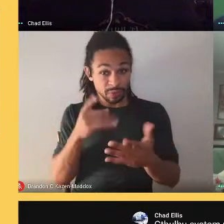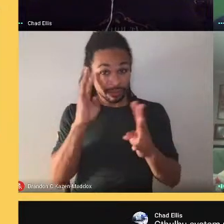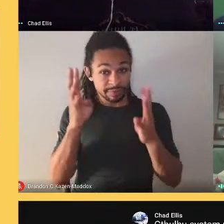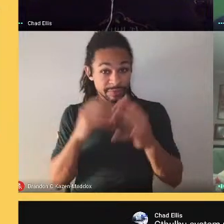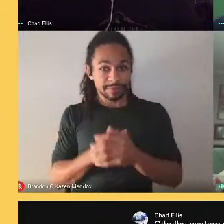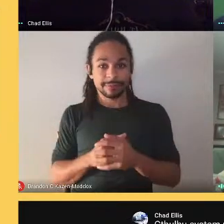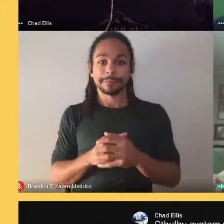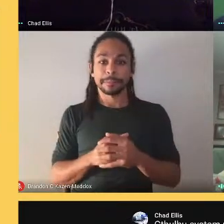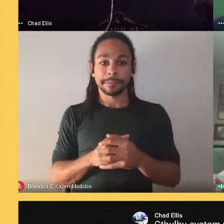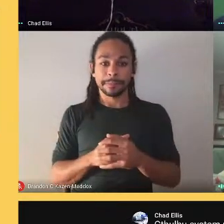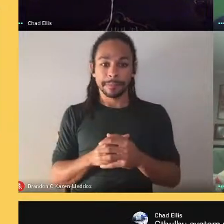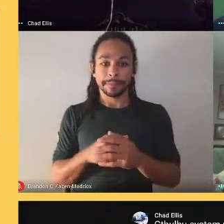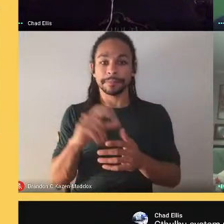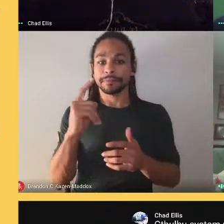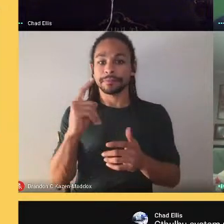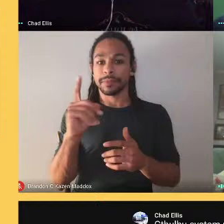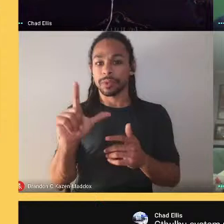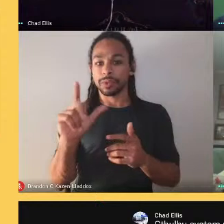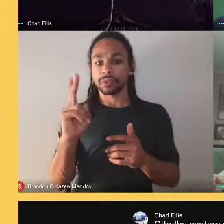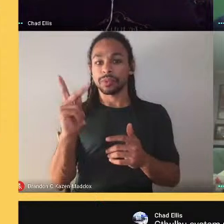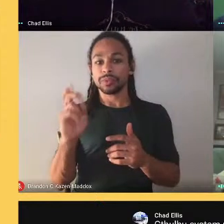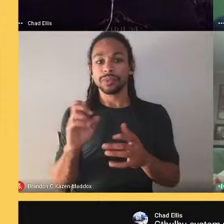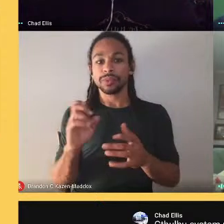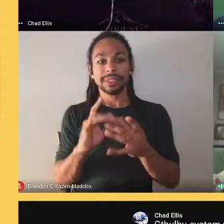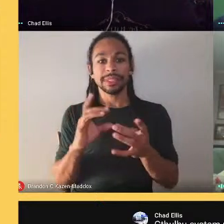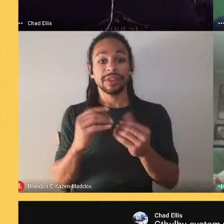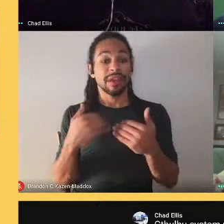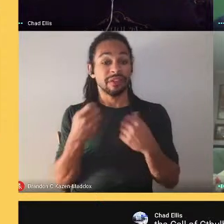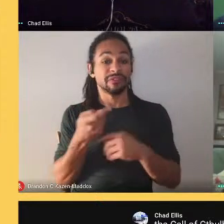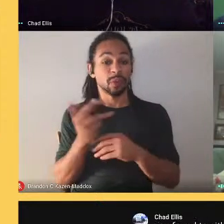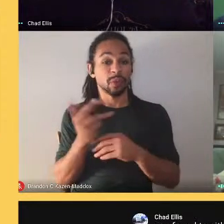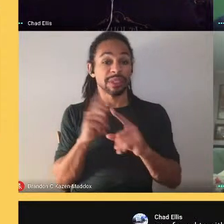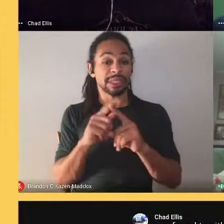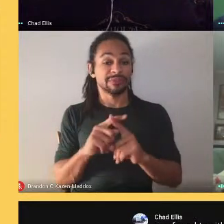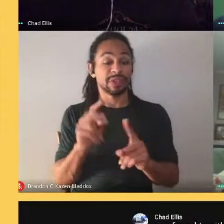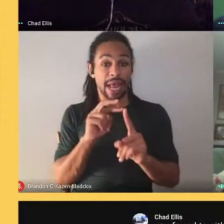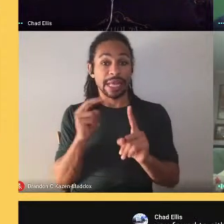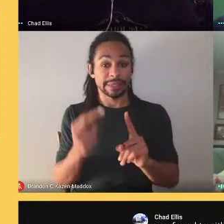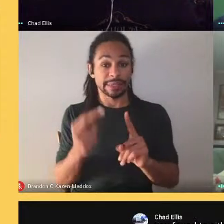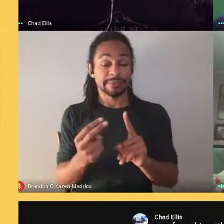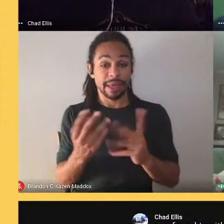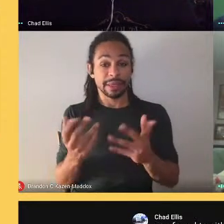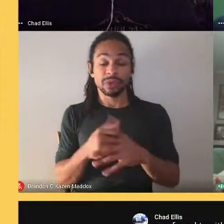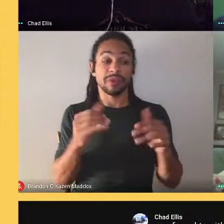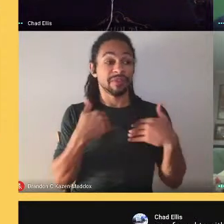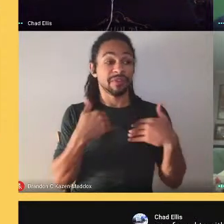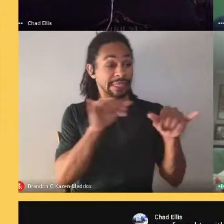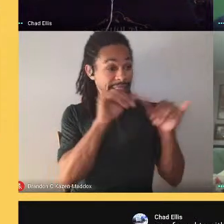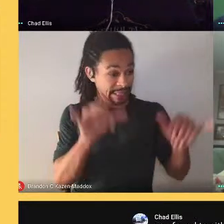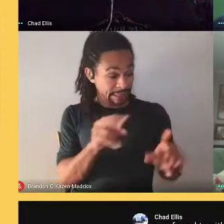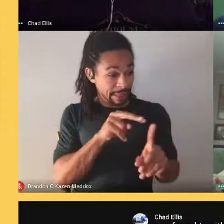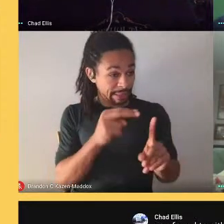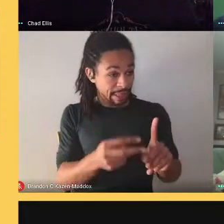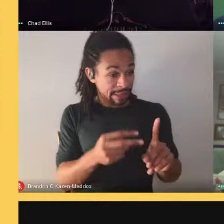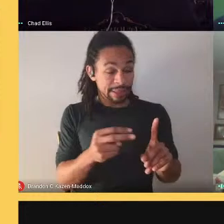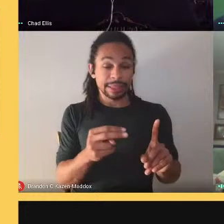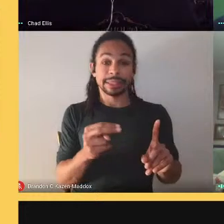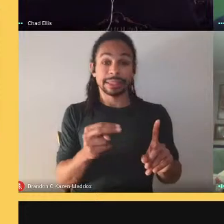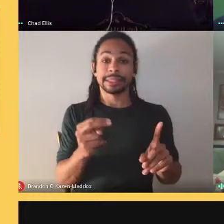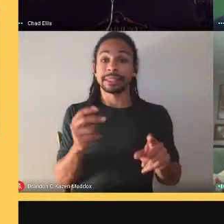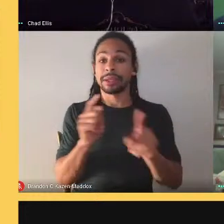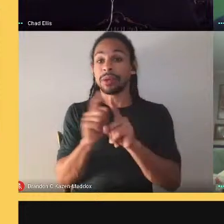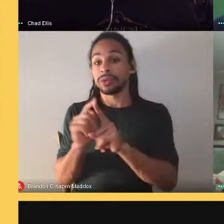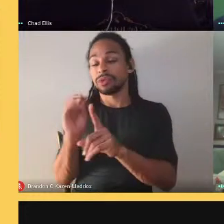facets, I guess, in my context, because, you know, there's the system side of things, and then there's also the, you know, kind of cultural aspect of things